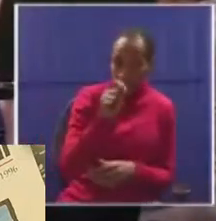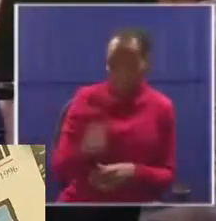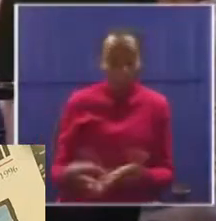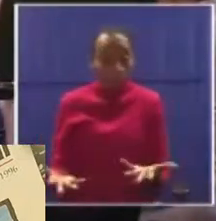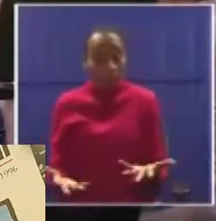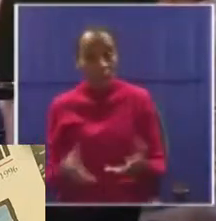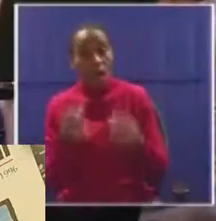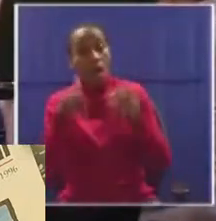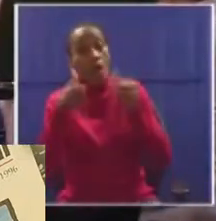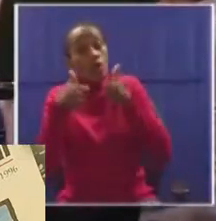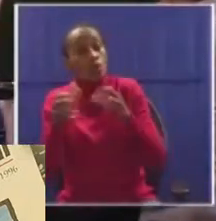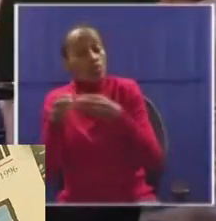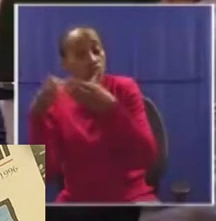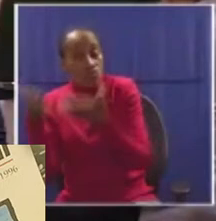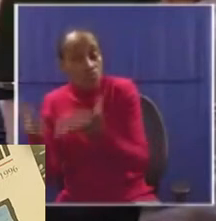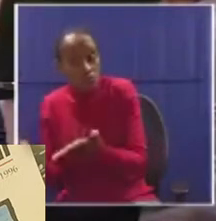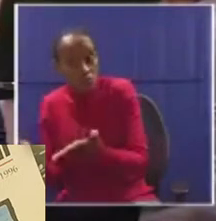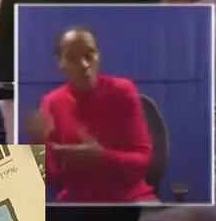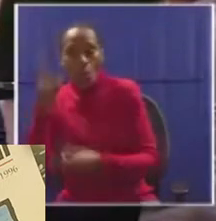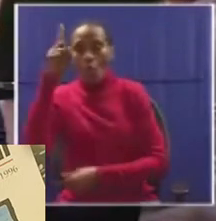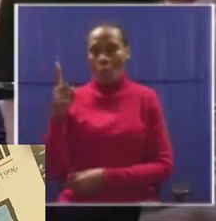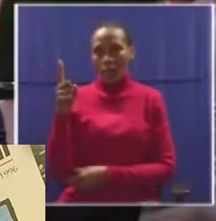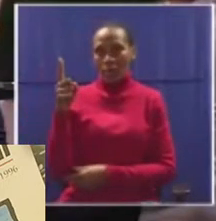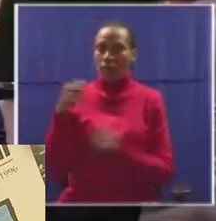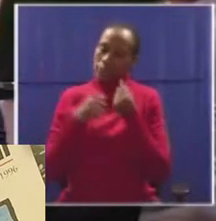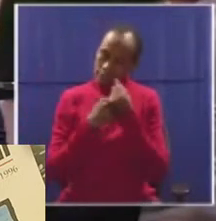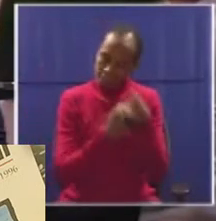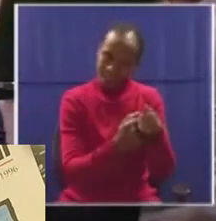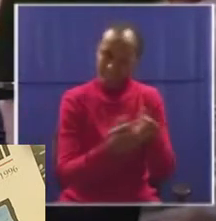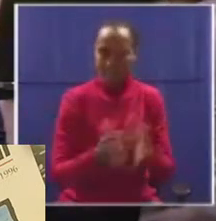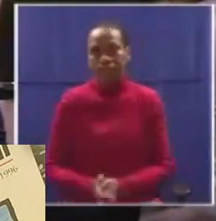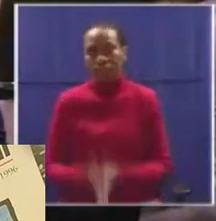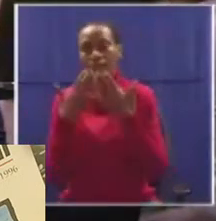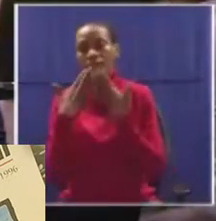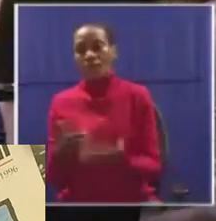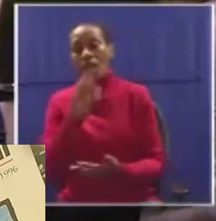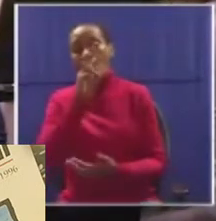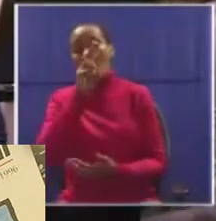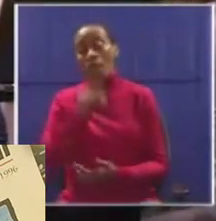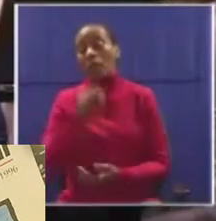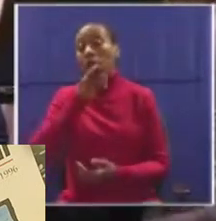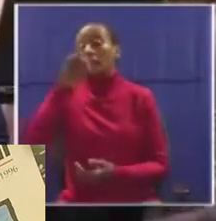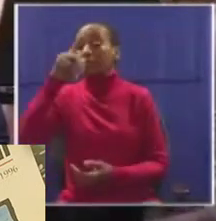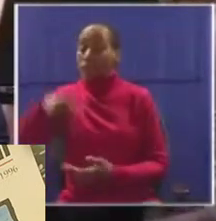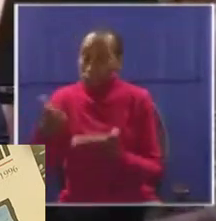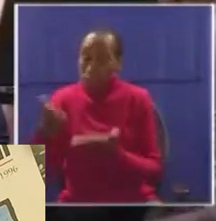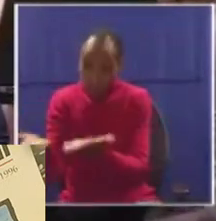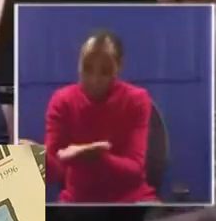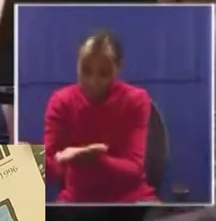good uh chairperson one in favor thank you the NFP